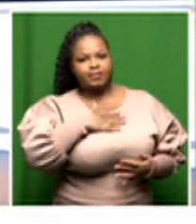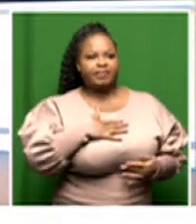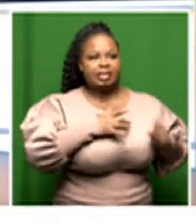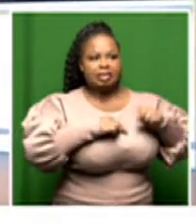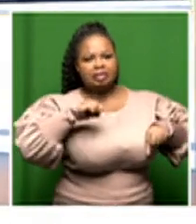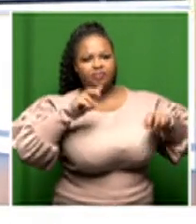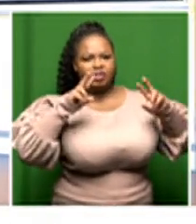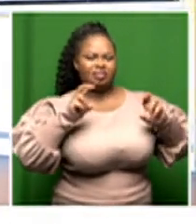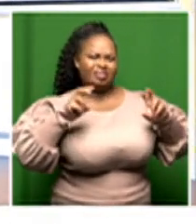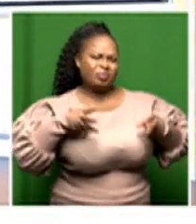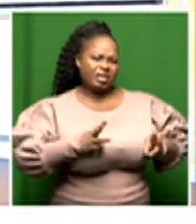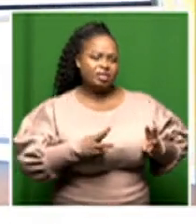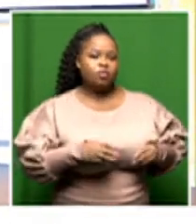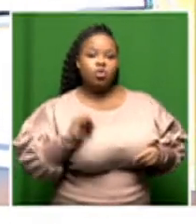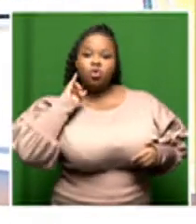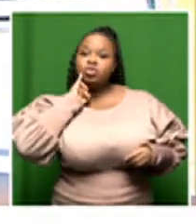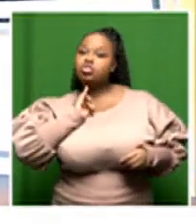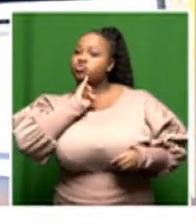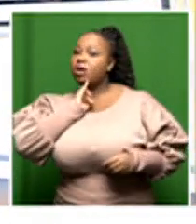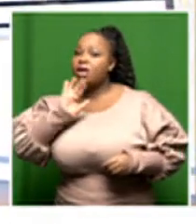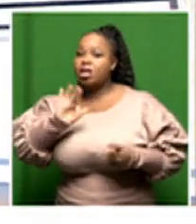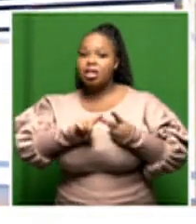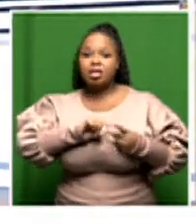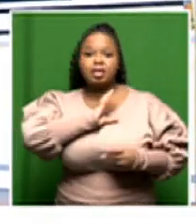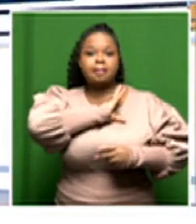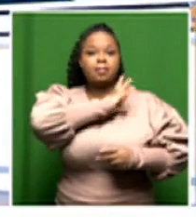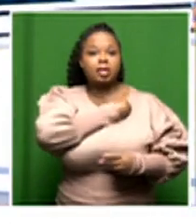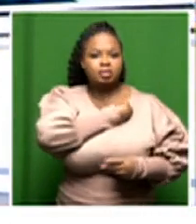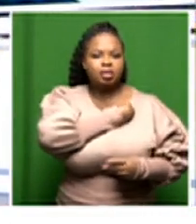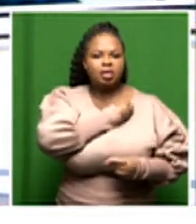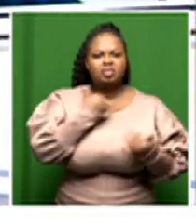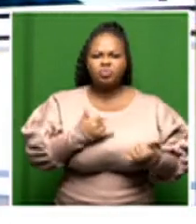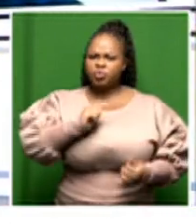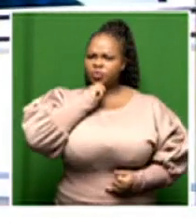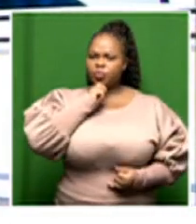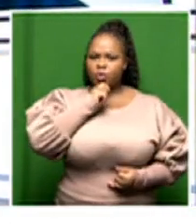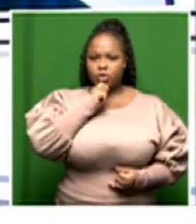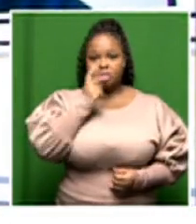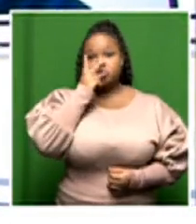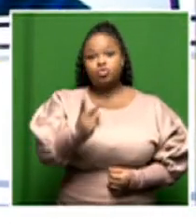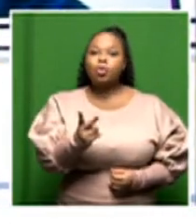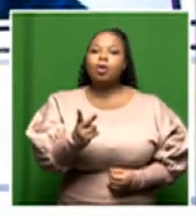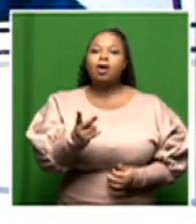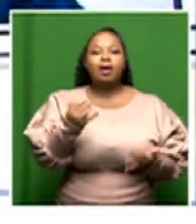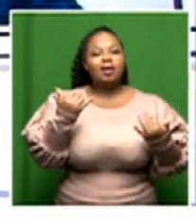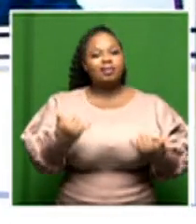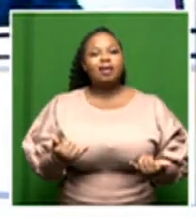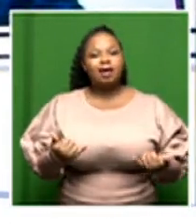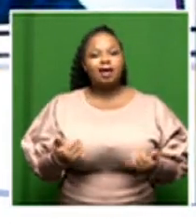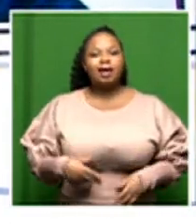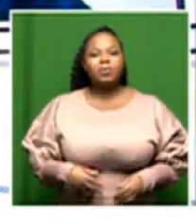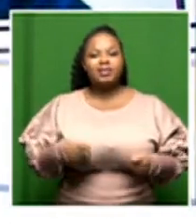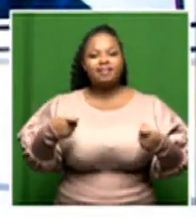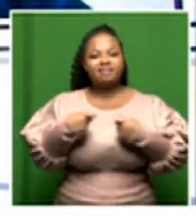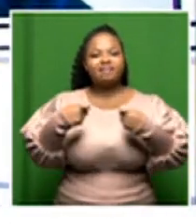the issue of Israel and Palestine. We woke up this morning to seeing that there has been a